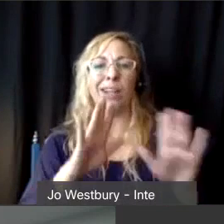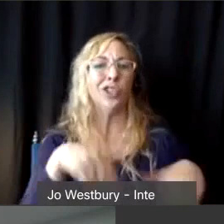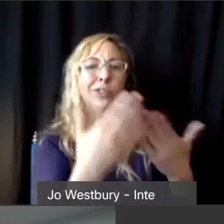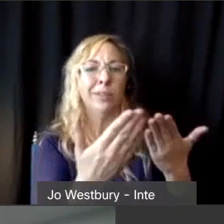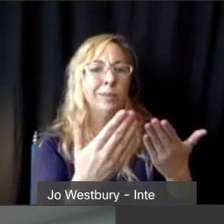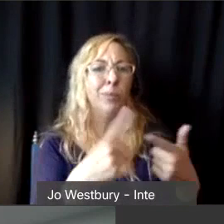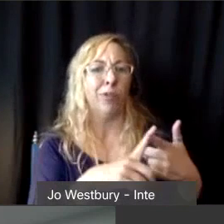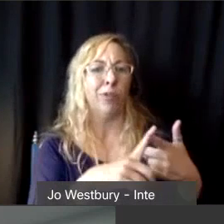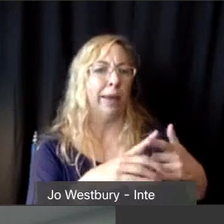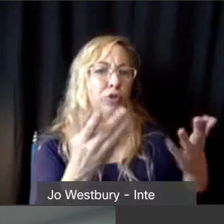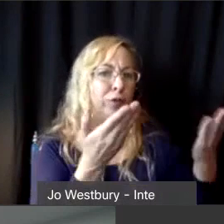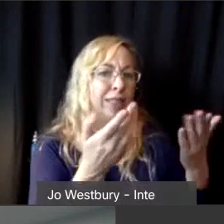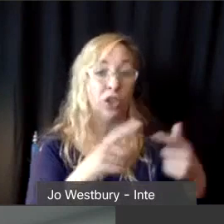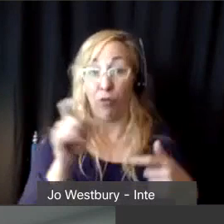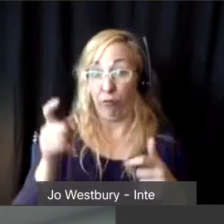provider of the service.